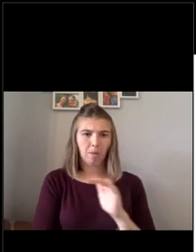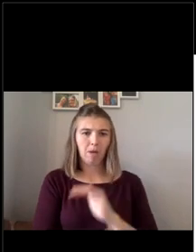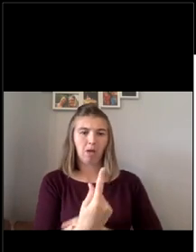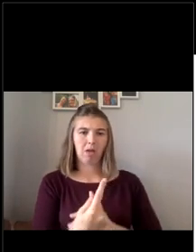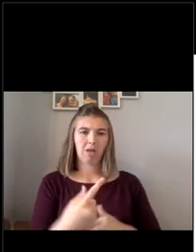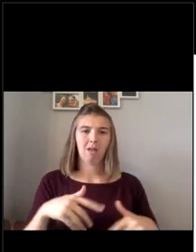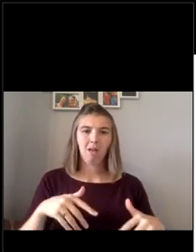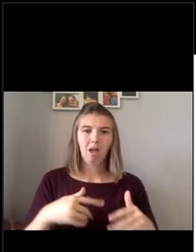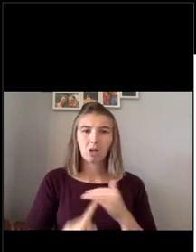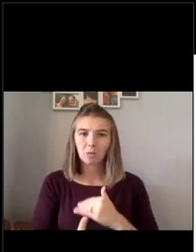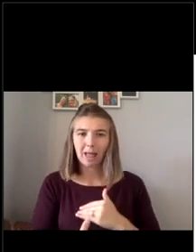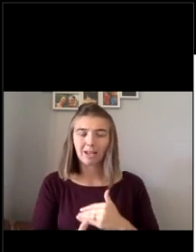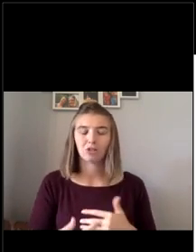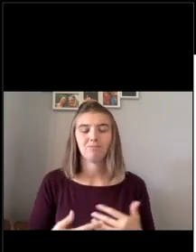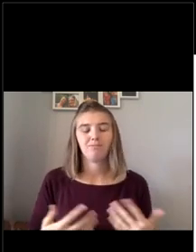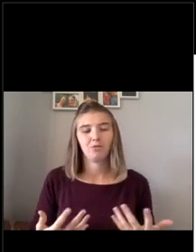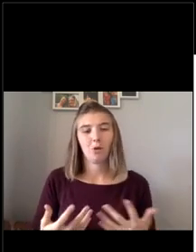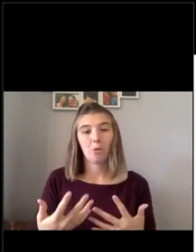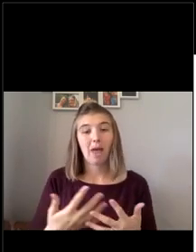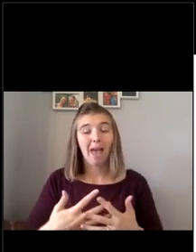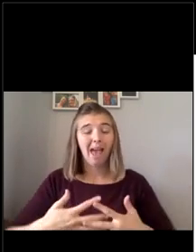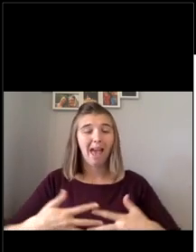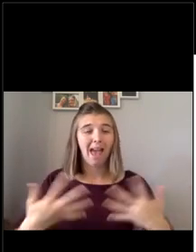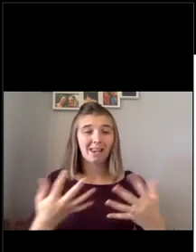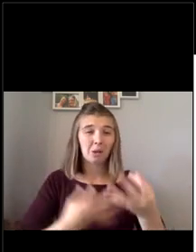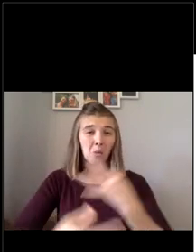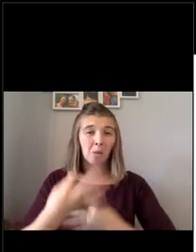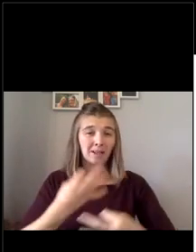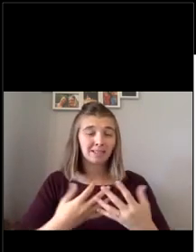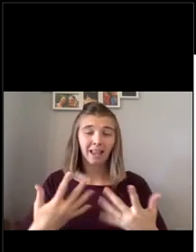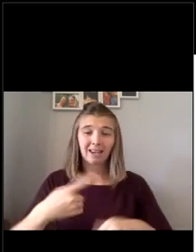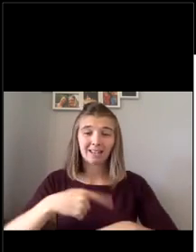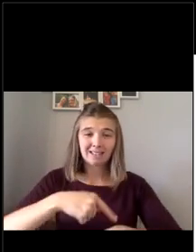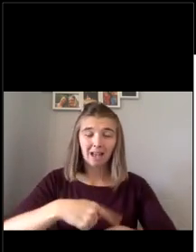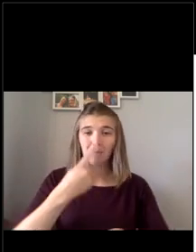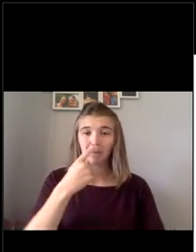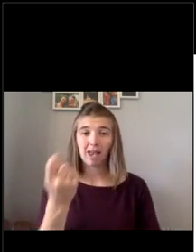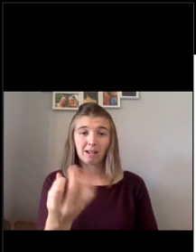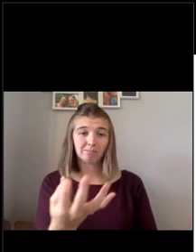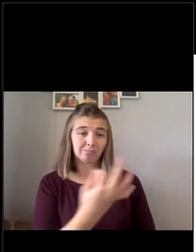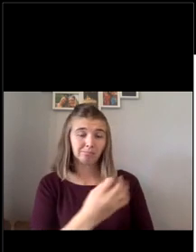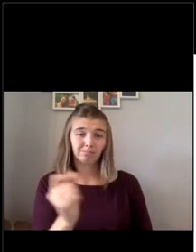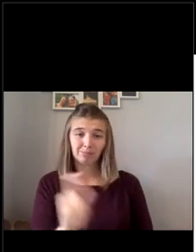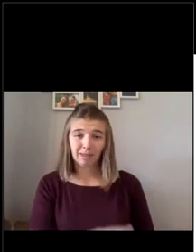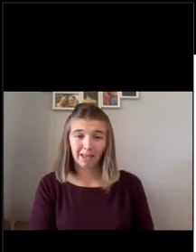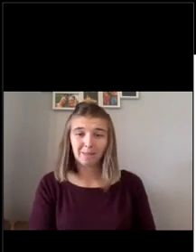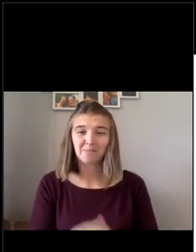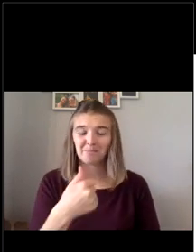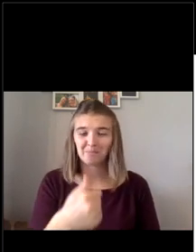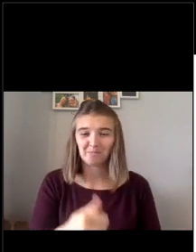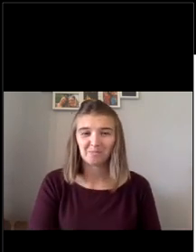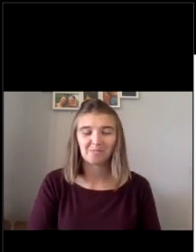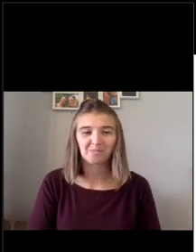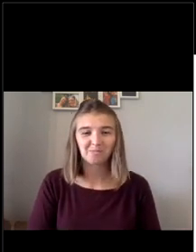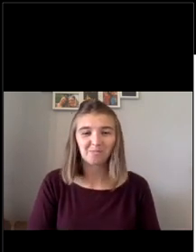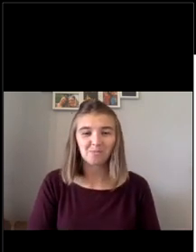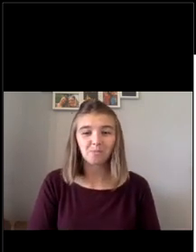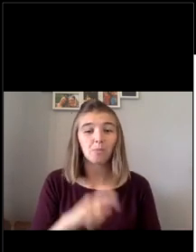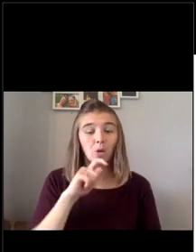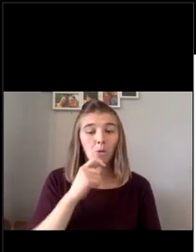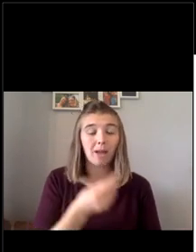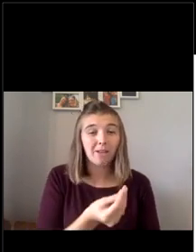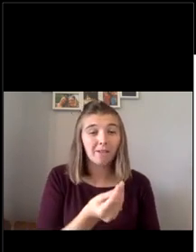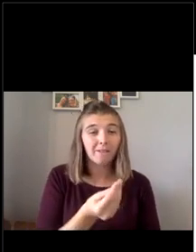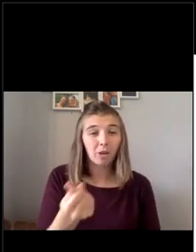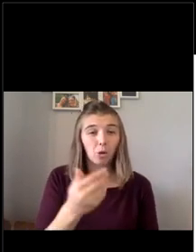isolation. So any questions you have for them at any point, do get it in. And we'll have a few presentations. We'll also have a poll in there so we